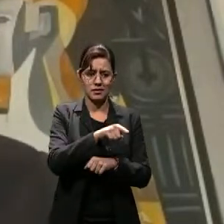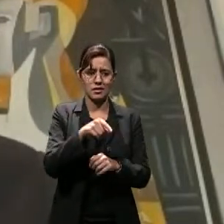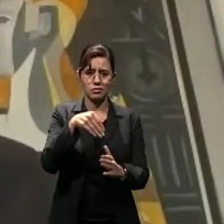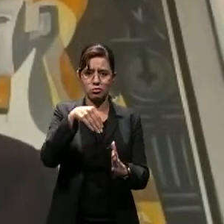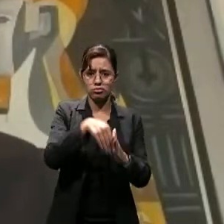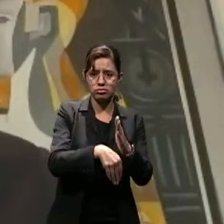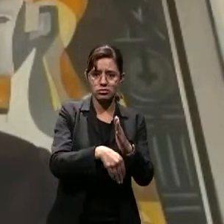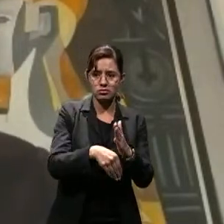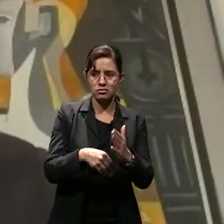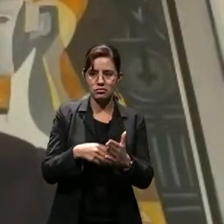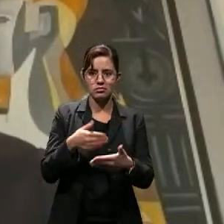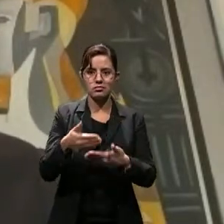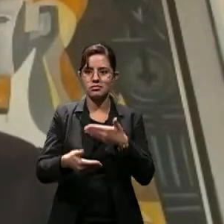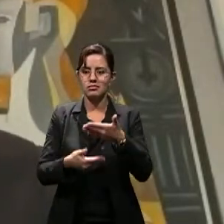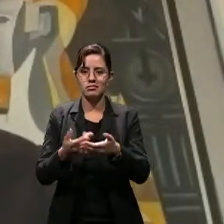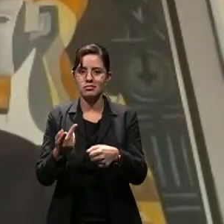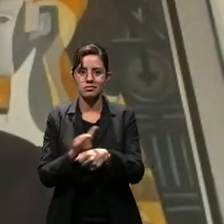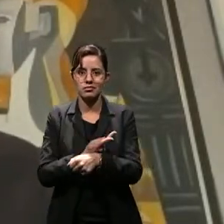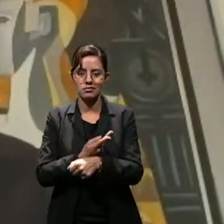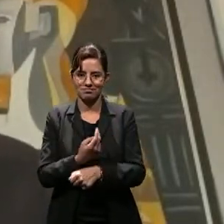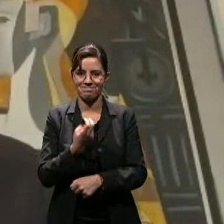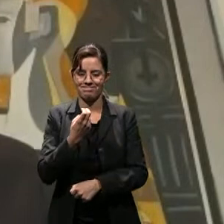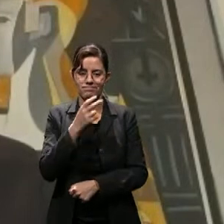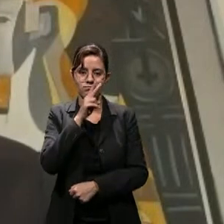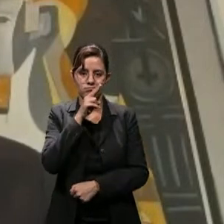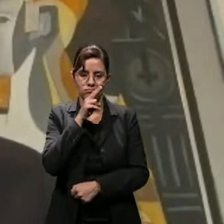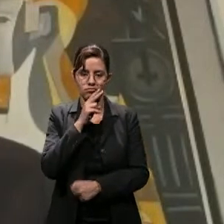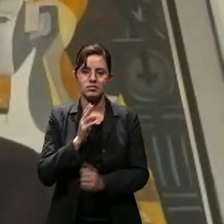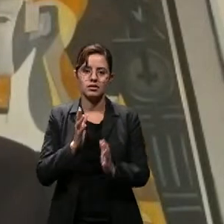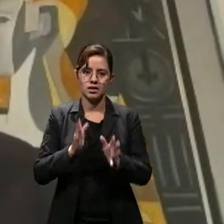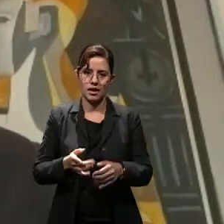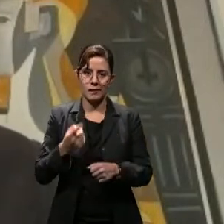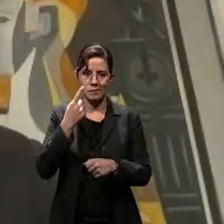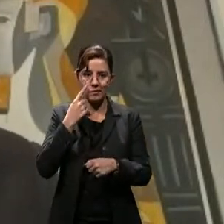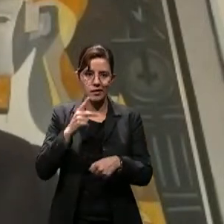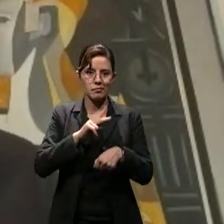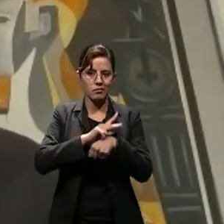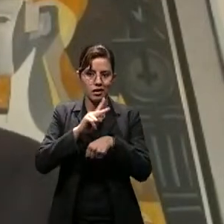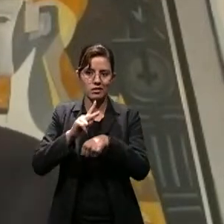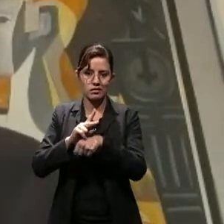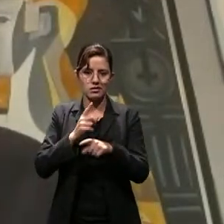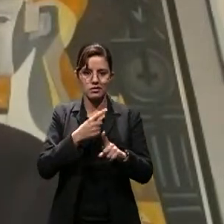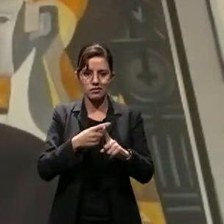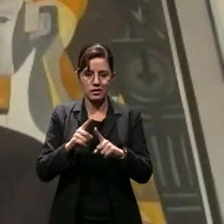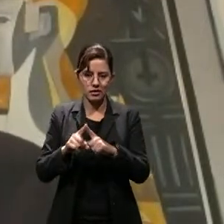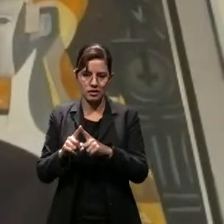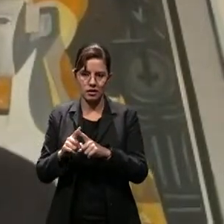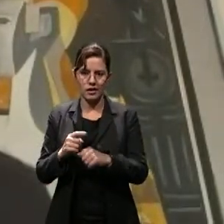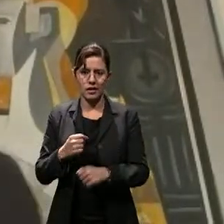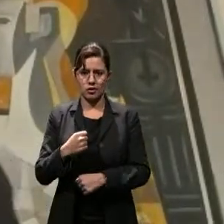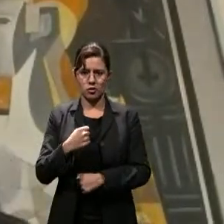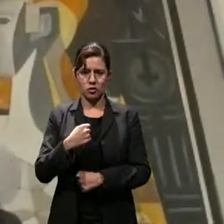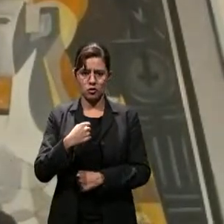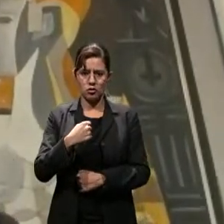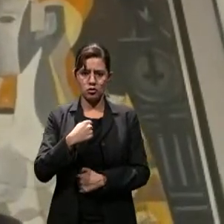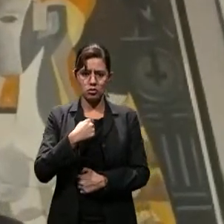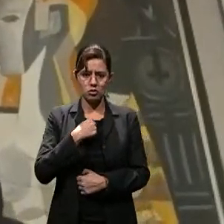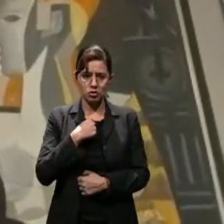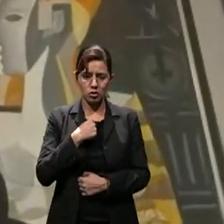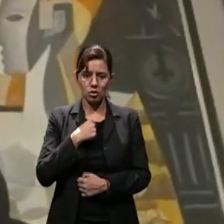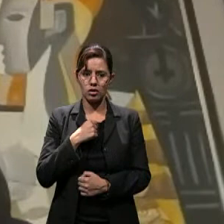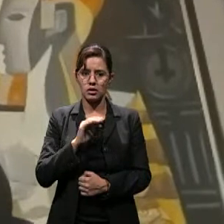deceiving. And I think that's very complicated. We have seen this. So what is the alternative? I am